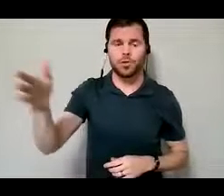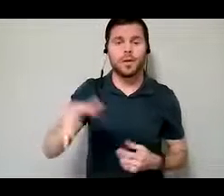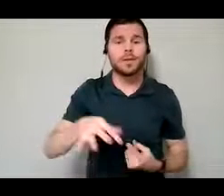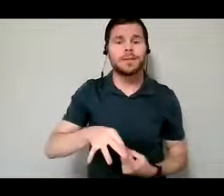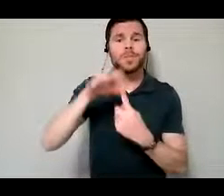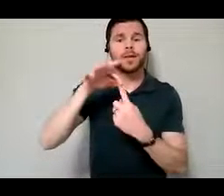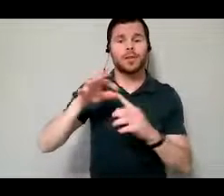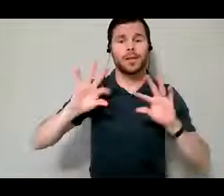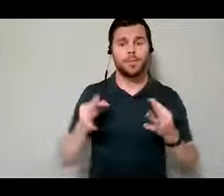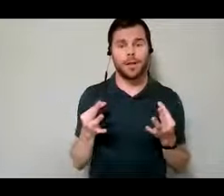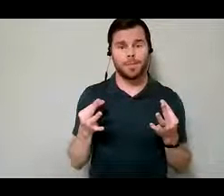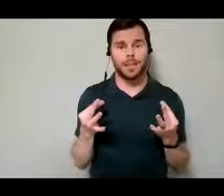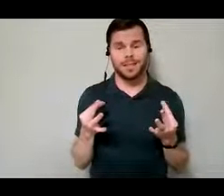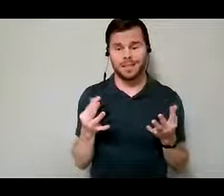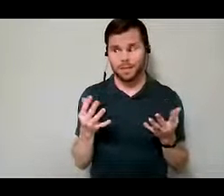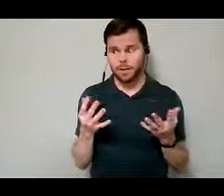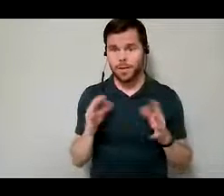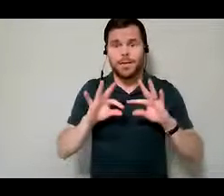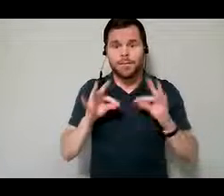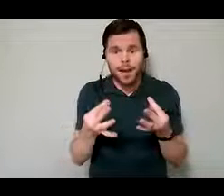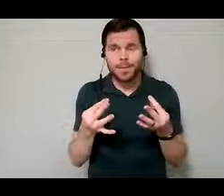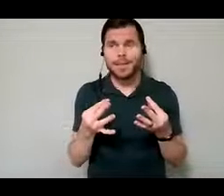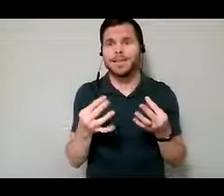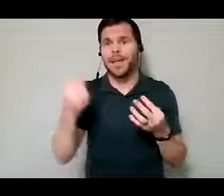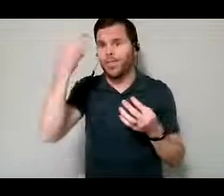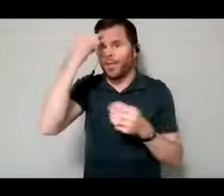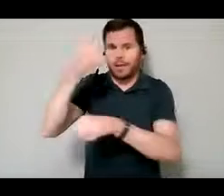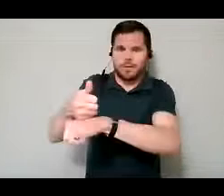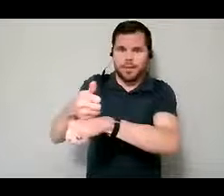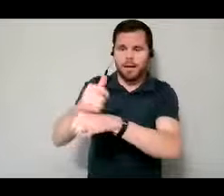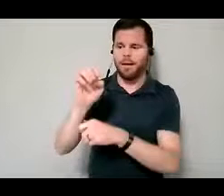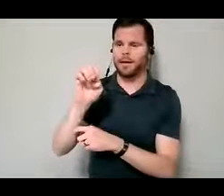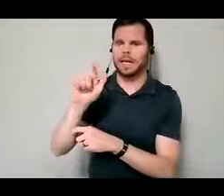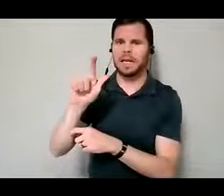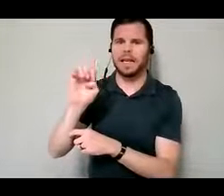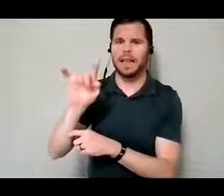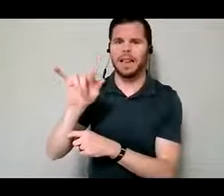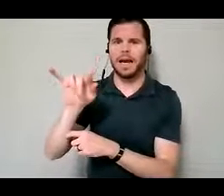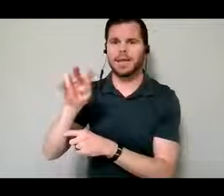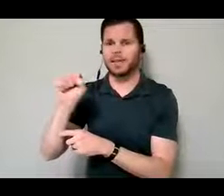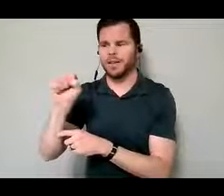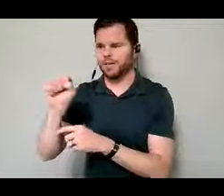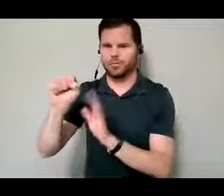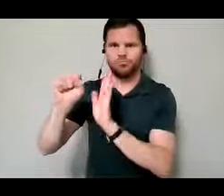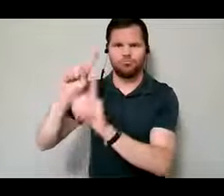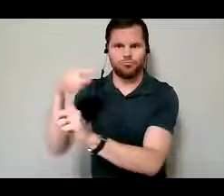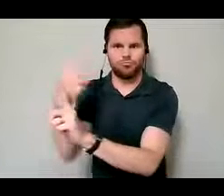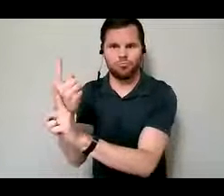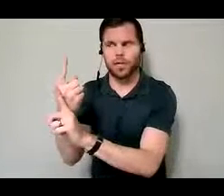still think in the term of electives. And when they went to school, maybe in the 80s, 90s, some are probably in, you know,